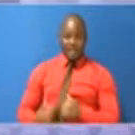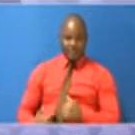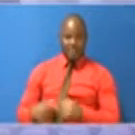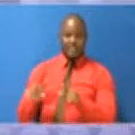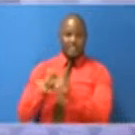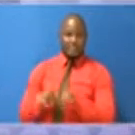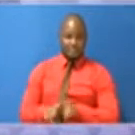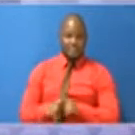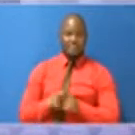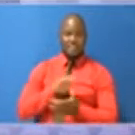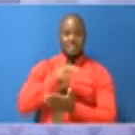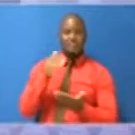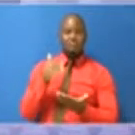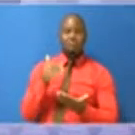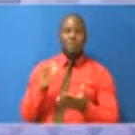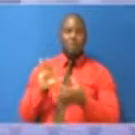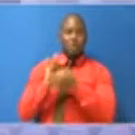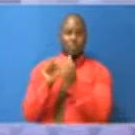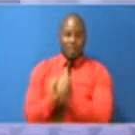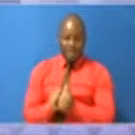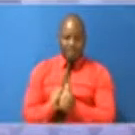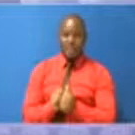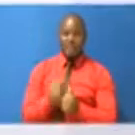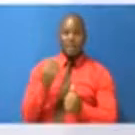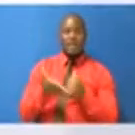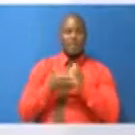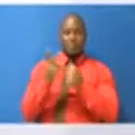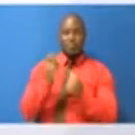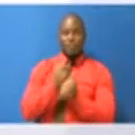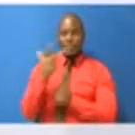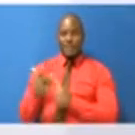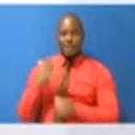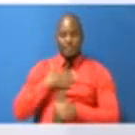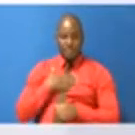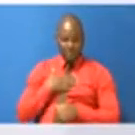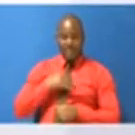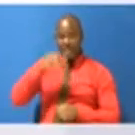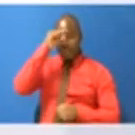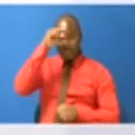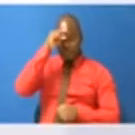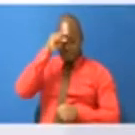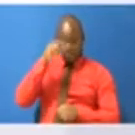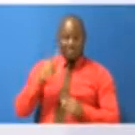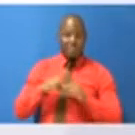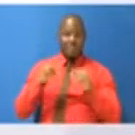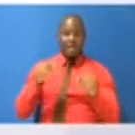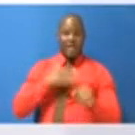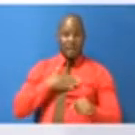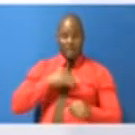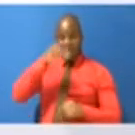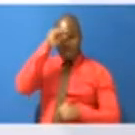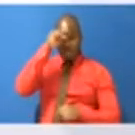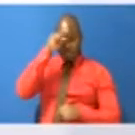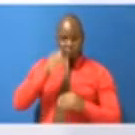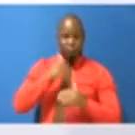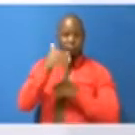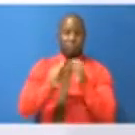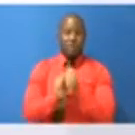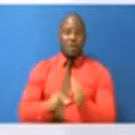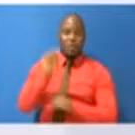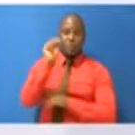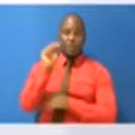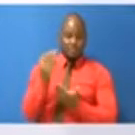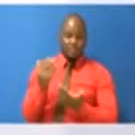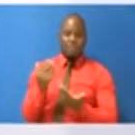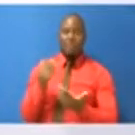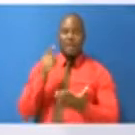able to respond here at the same time december 2023 under my administration i don't like saying my administration will move into northern collector